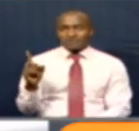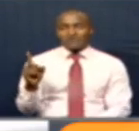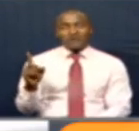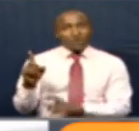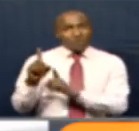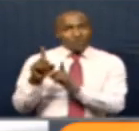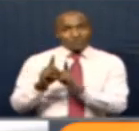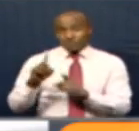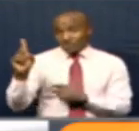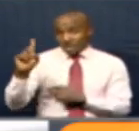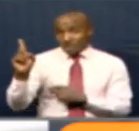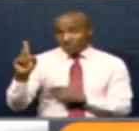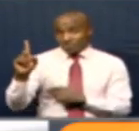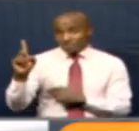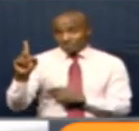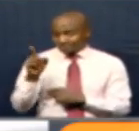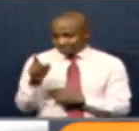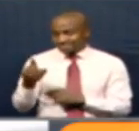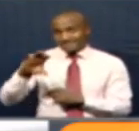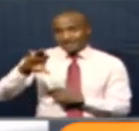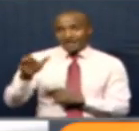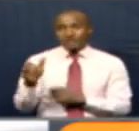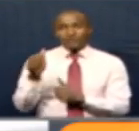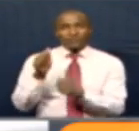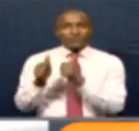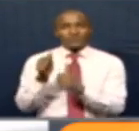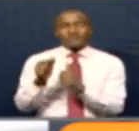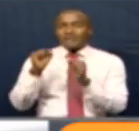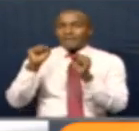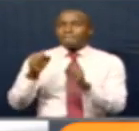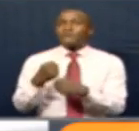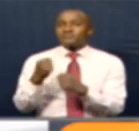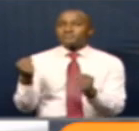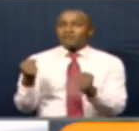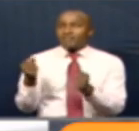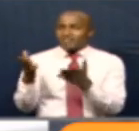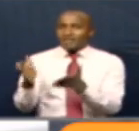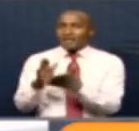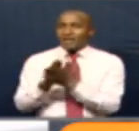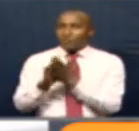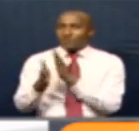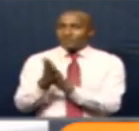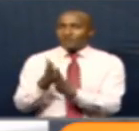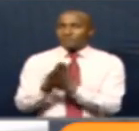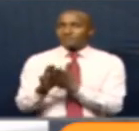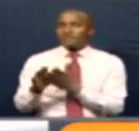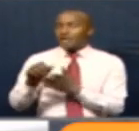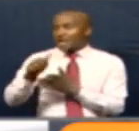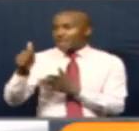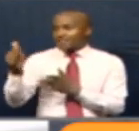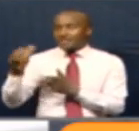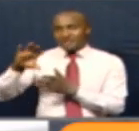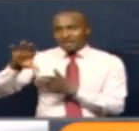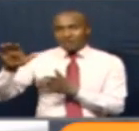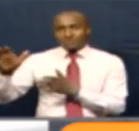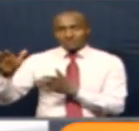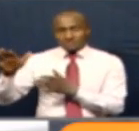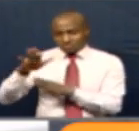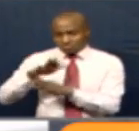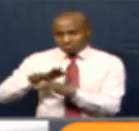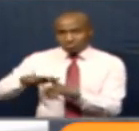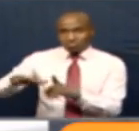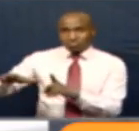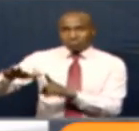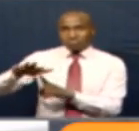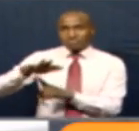Nairobi is a county that cannot exist without the peripheral counties around it. So you